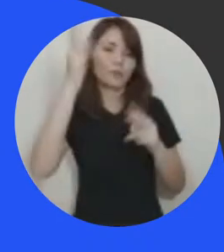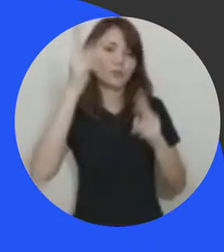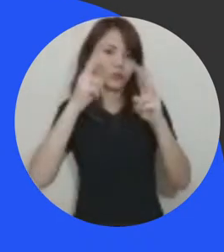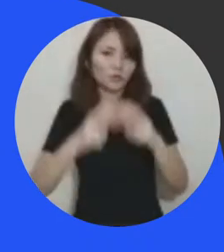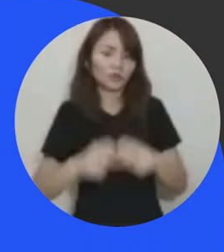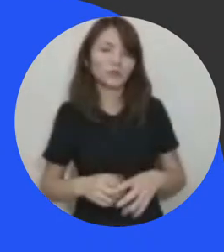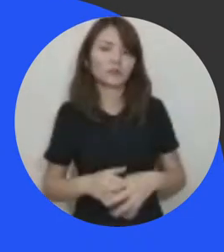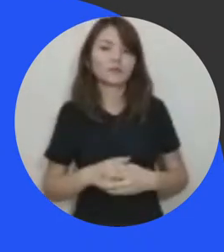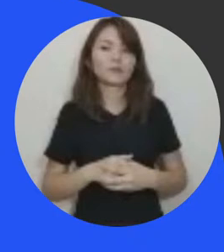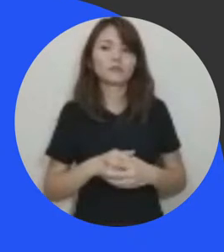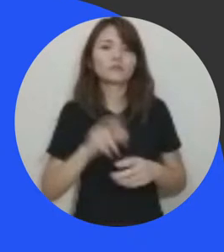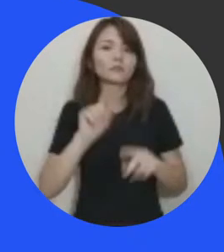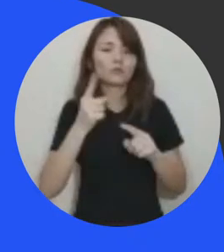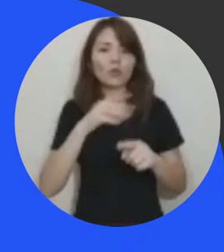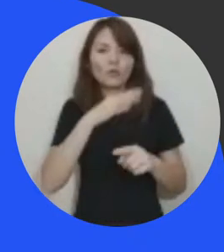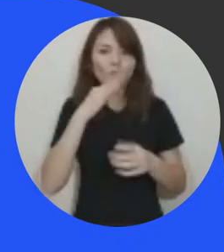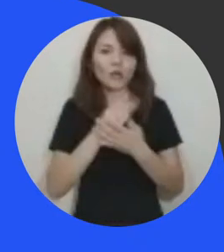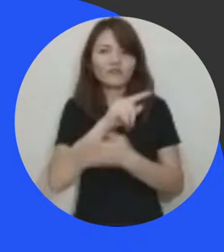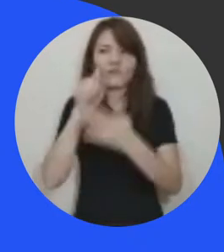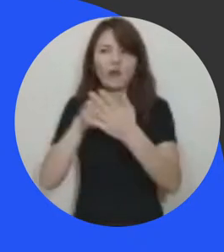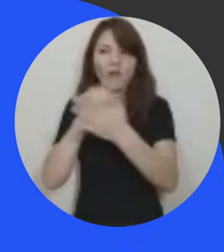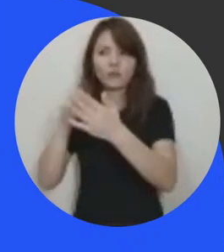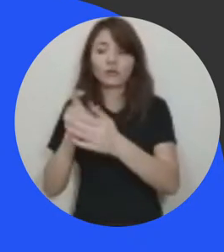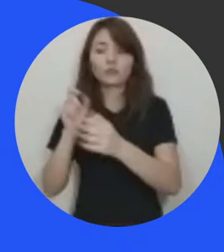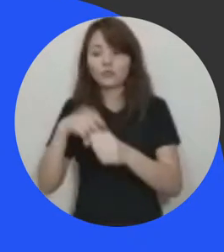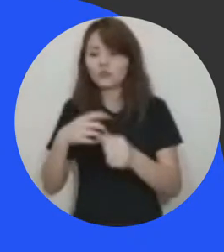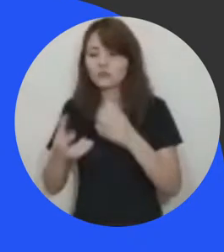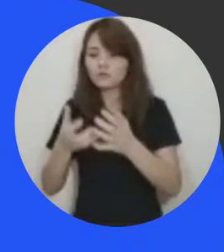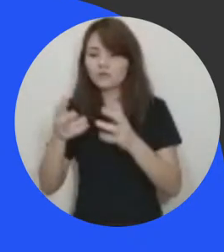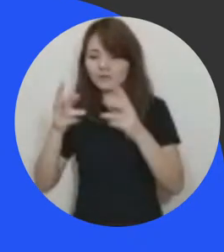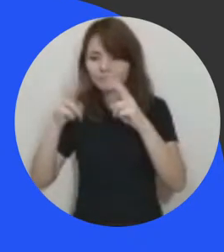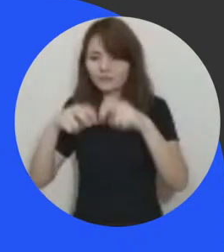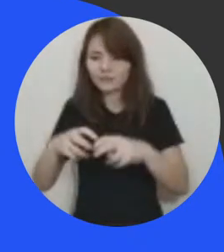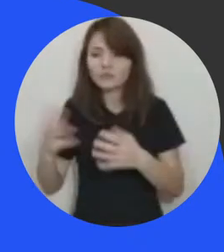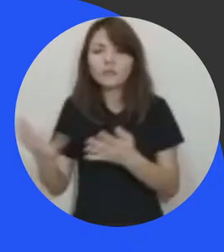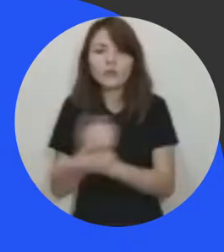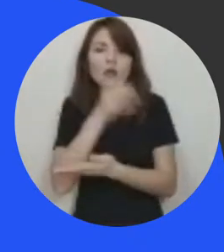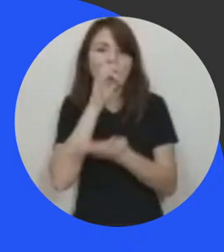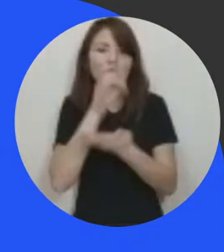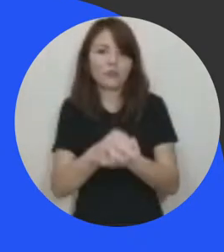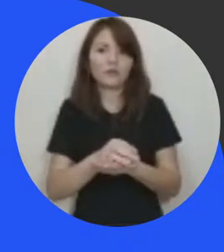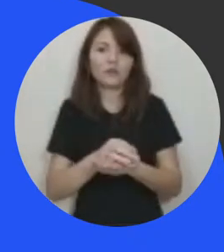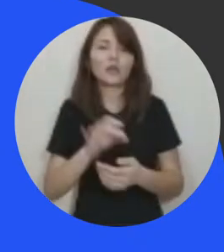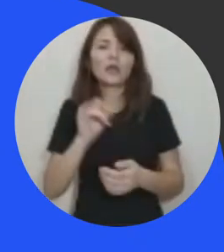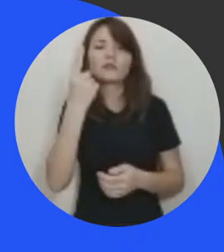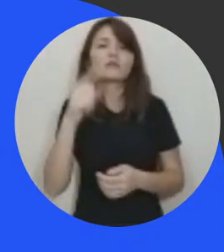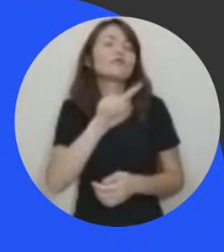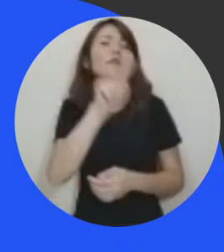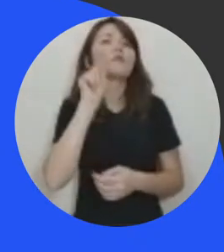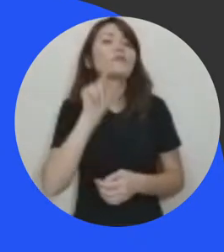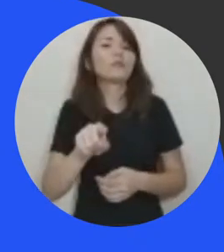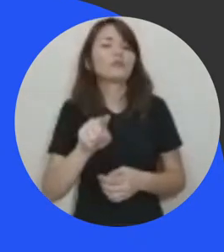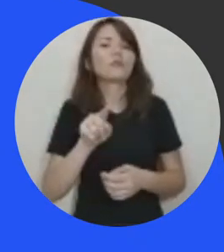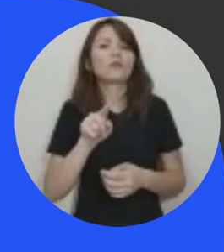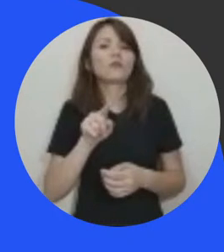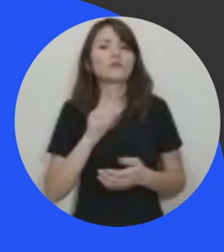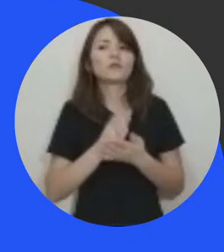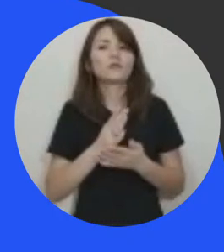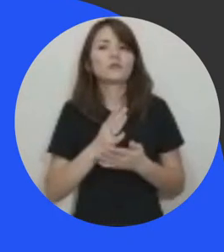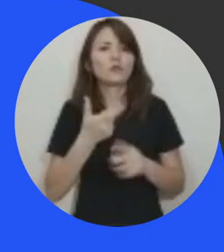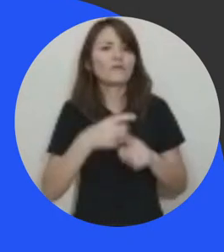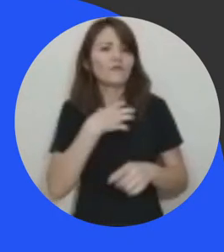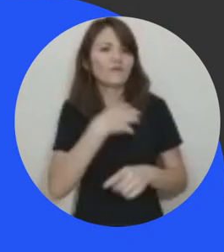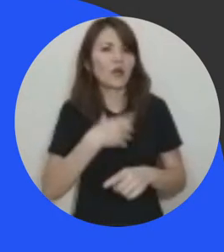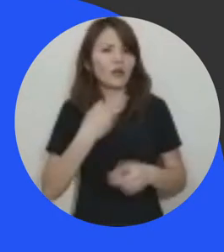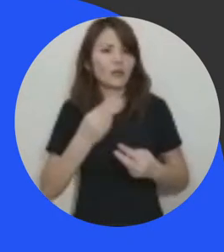where cases came from. But one of the other questions that really came up was, why was it so bad